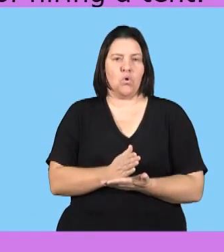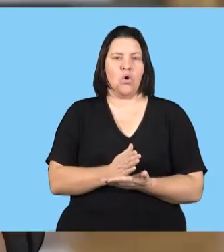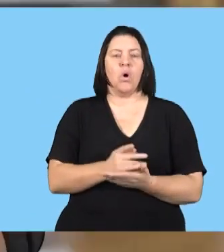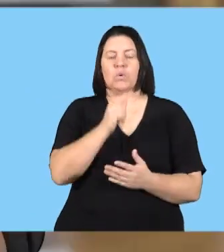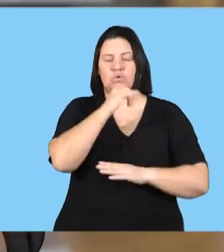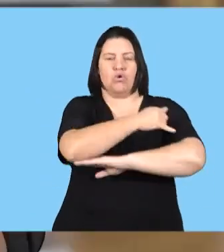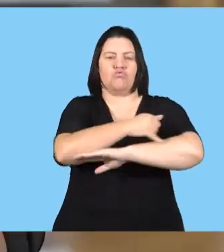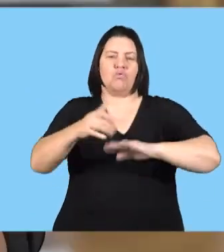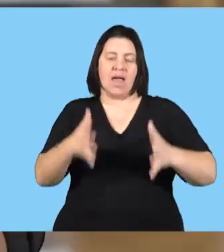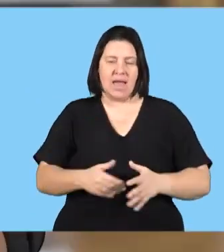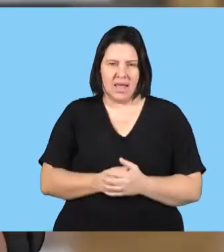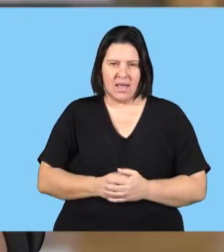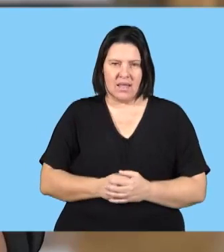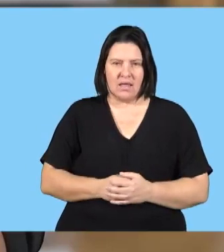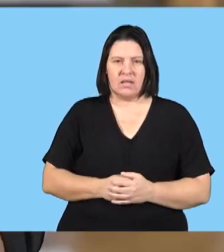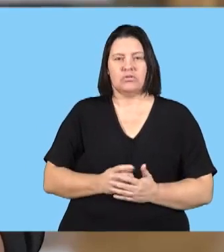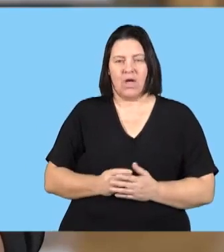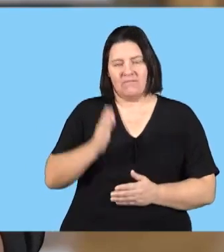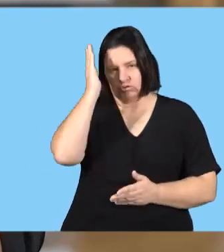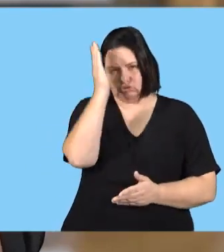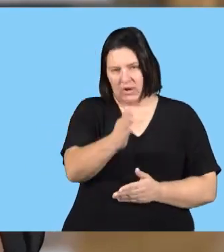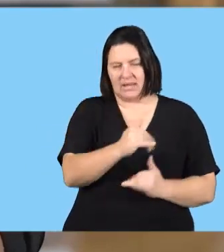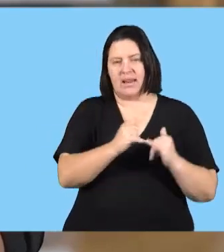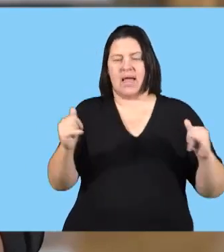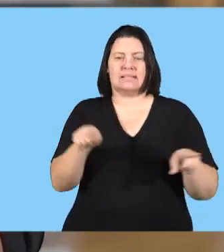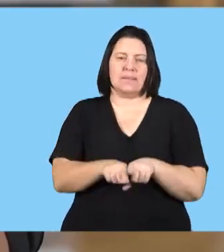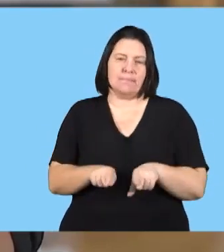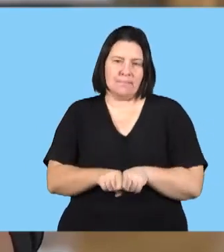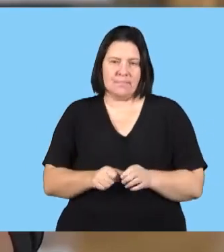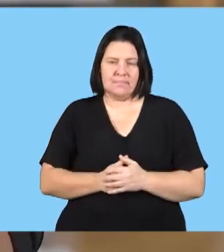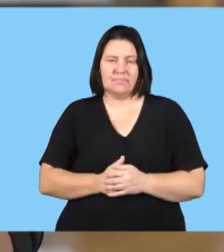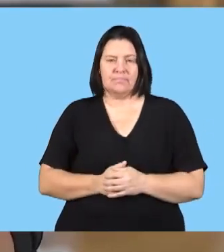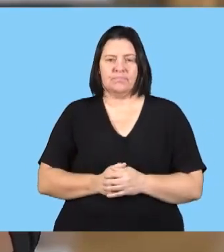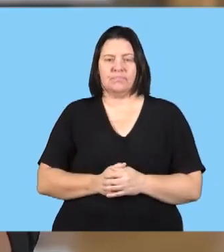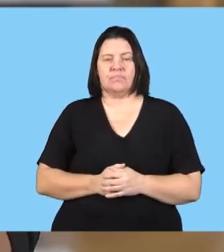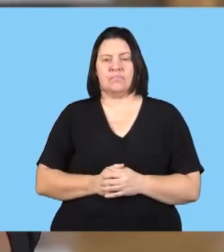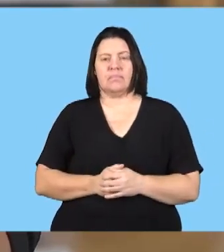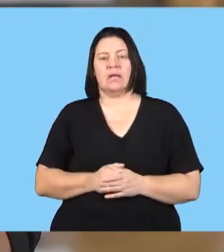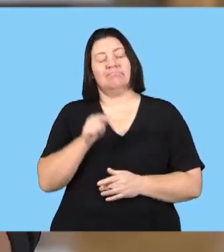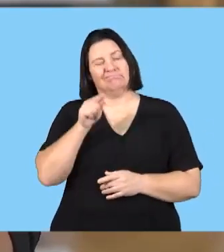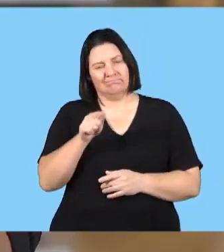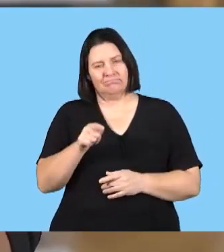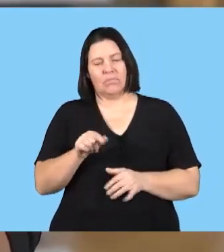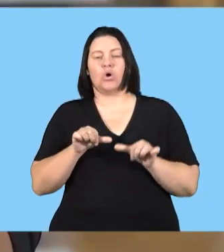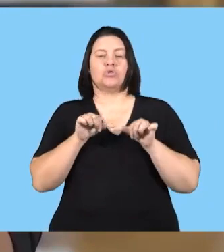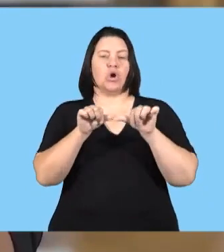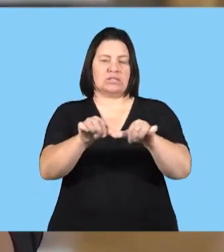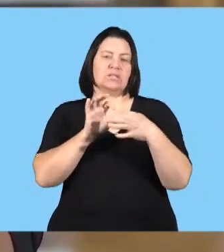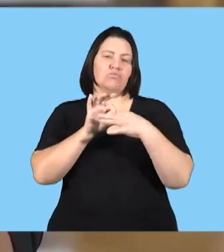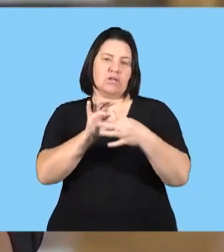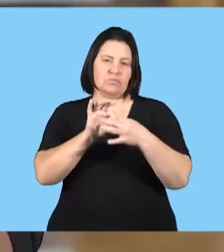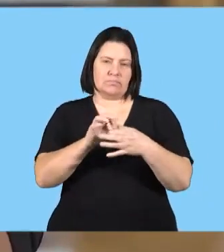you use a ruler so that you get a straight line as well. So that was the